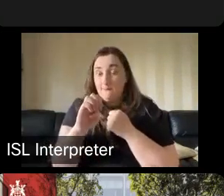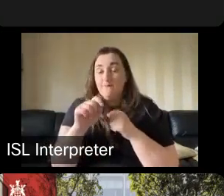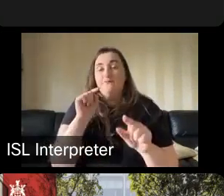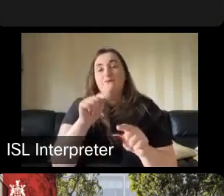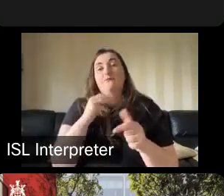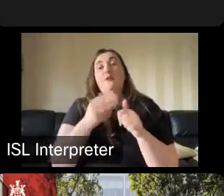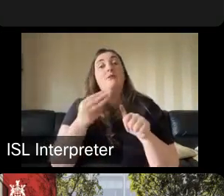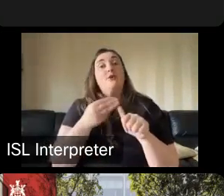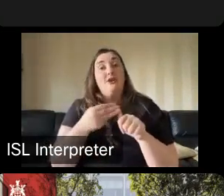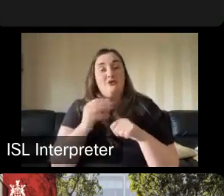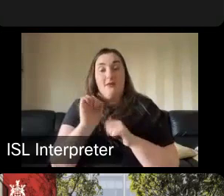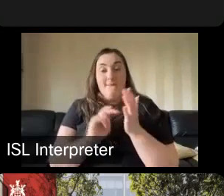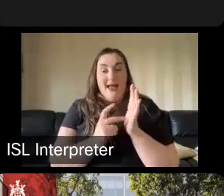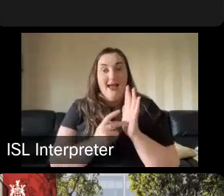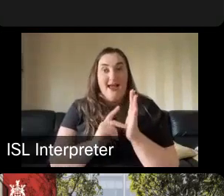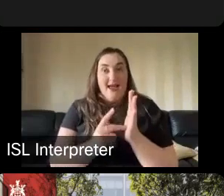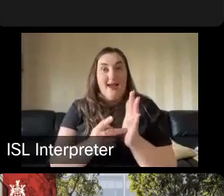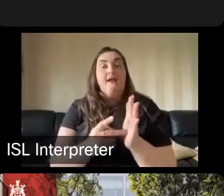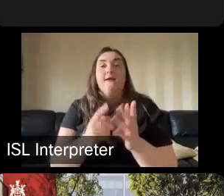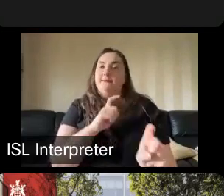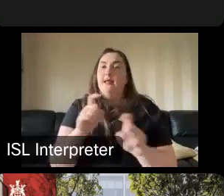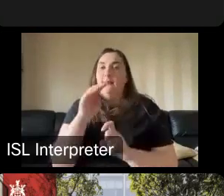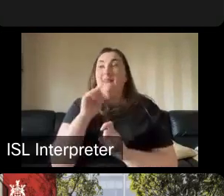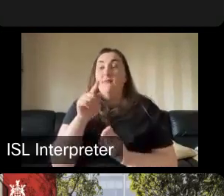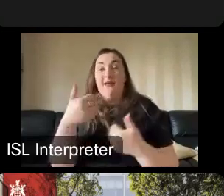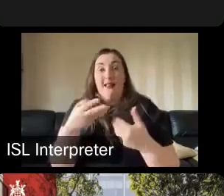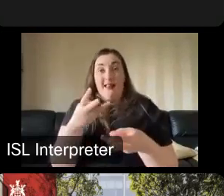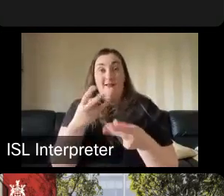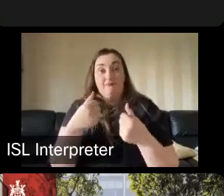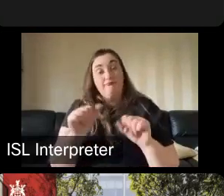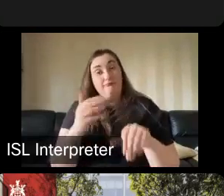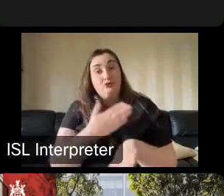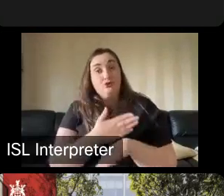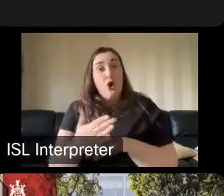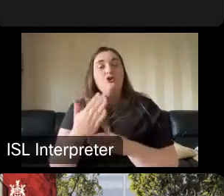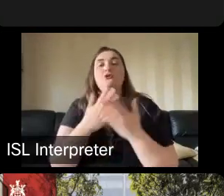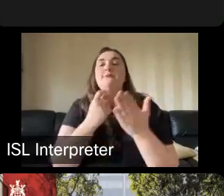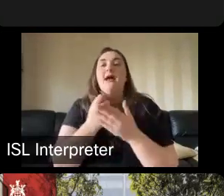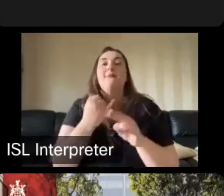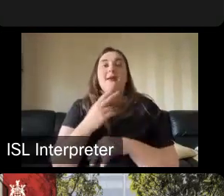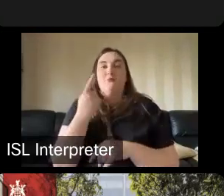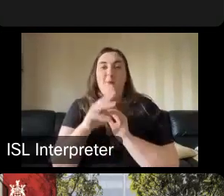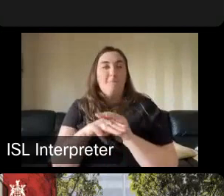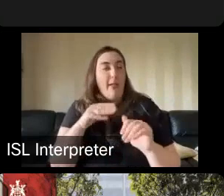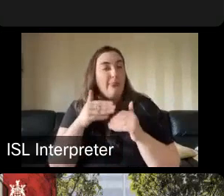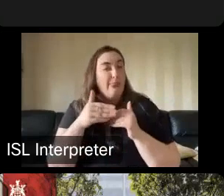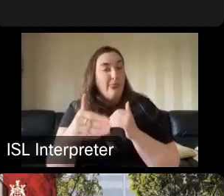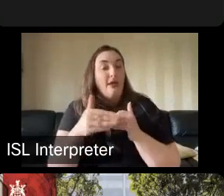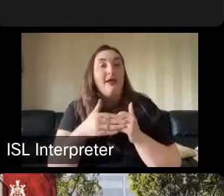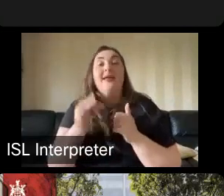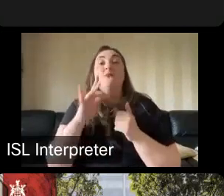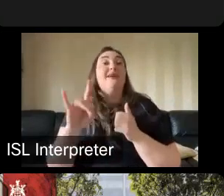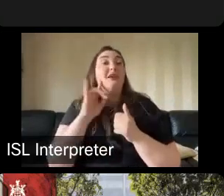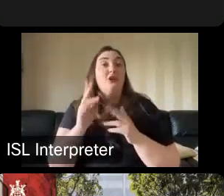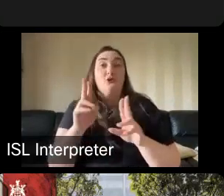their preparations, their planning is still that it will be commenced sometime in the next month. Of course, if we